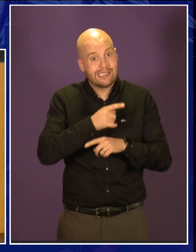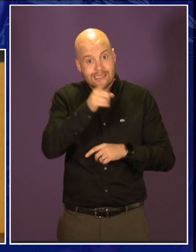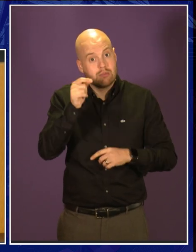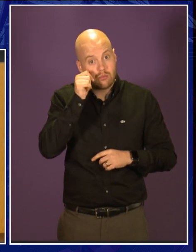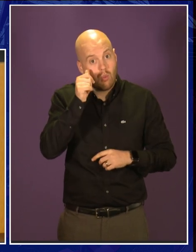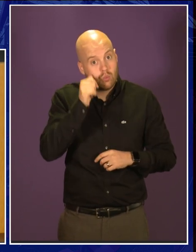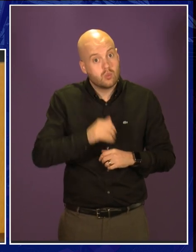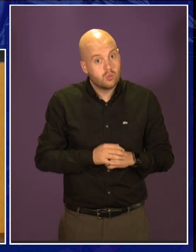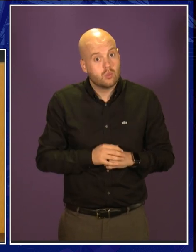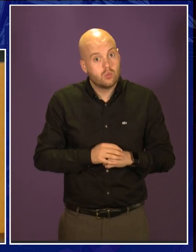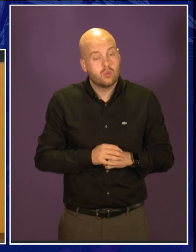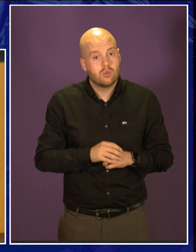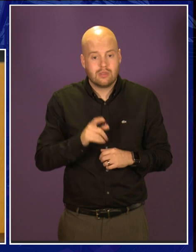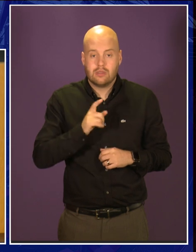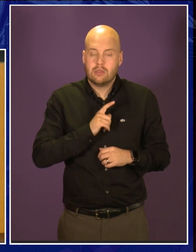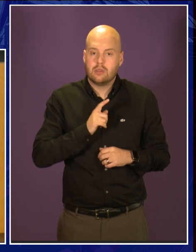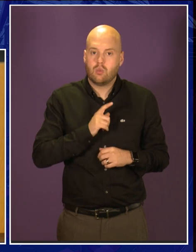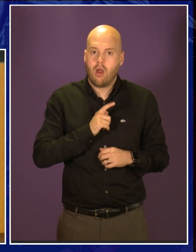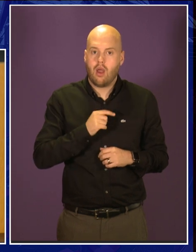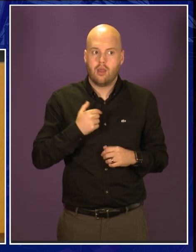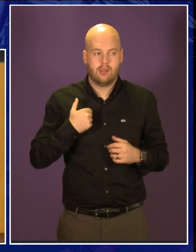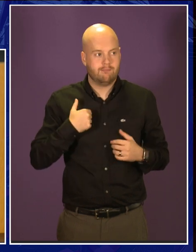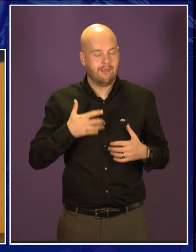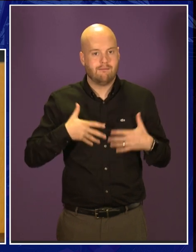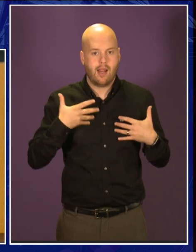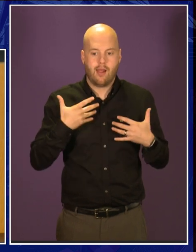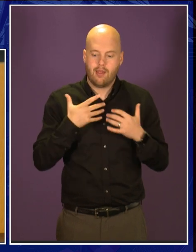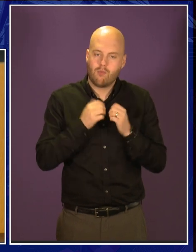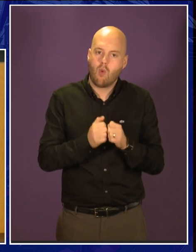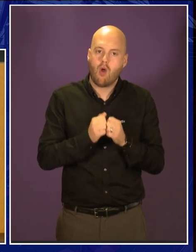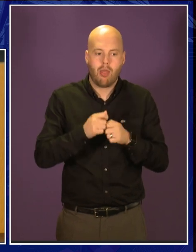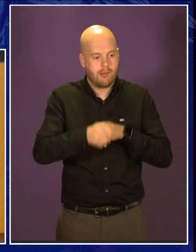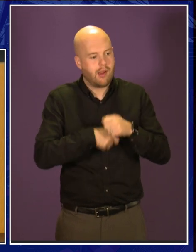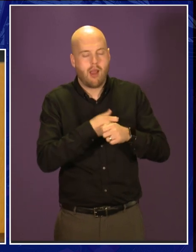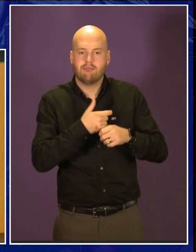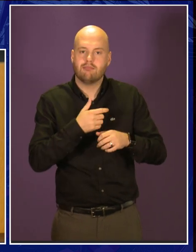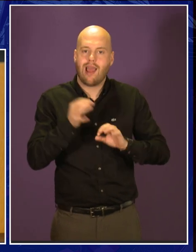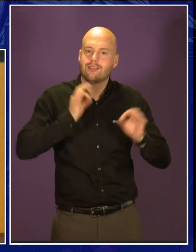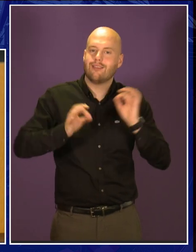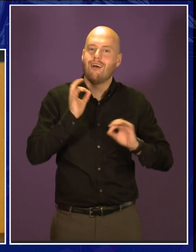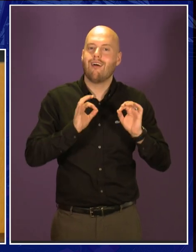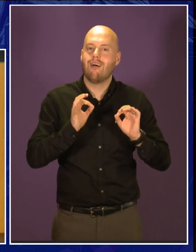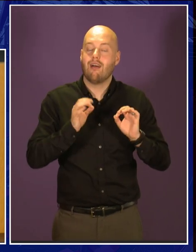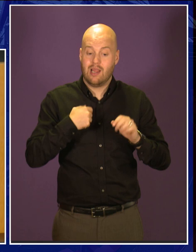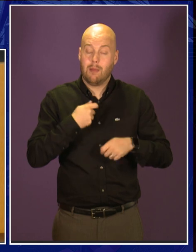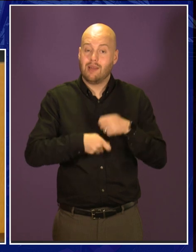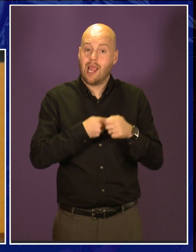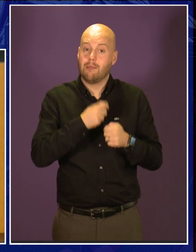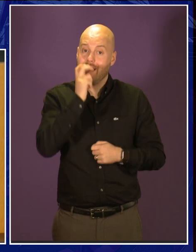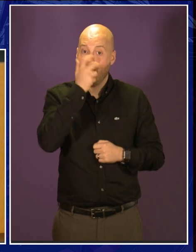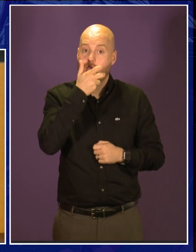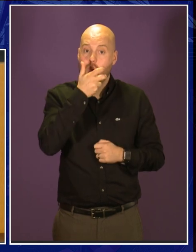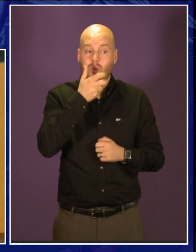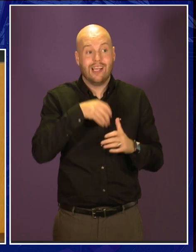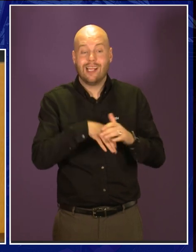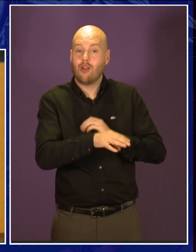That's why I got inspired to be in the hospital as a clown, because these children have a lot of fear of many things, not only the doctors and the nails